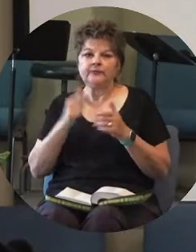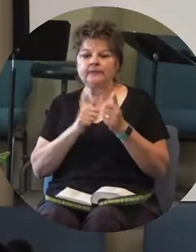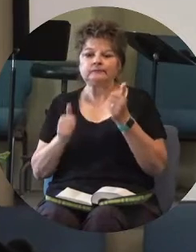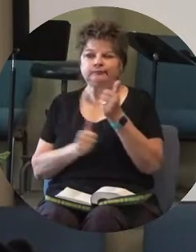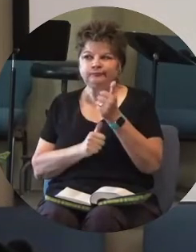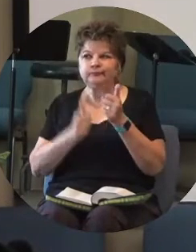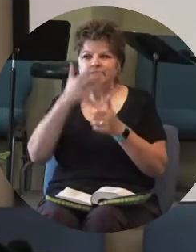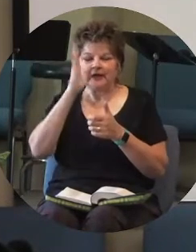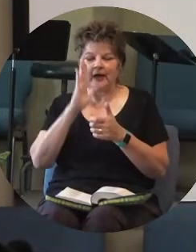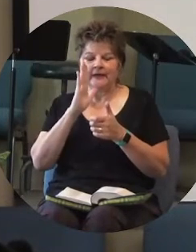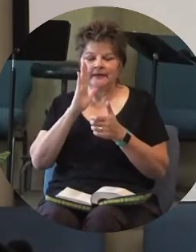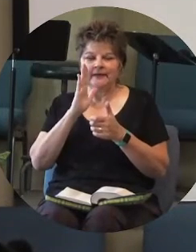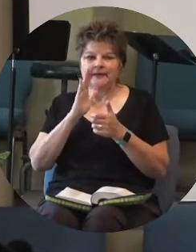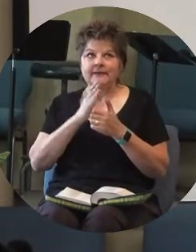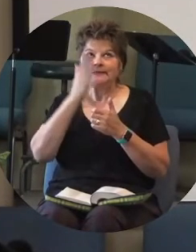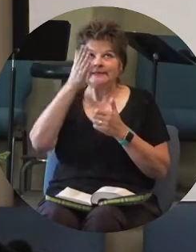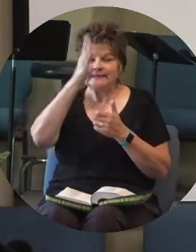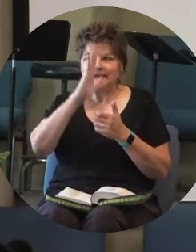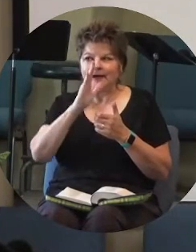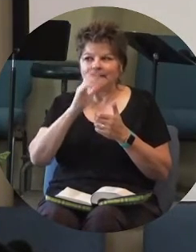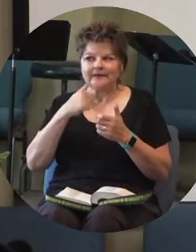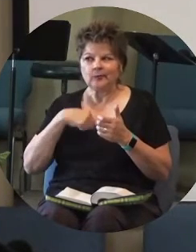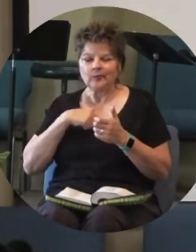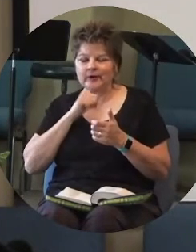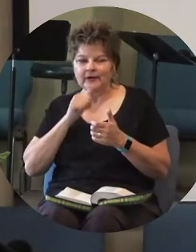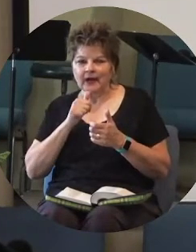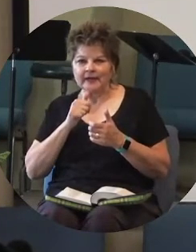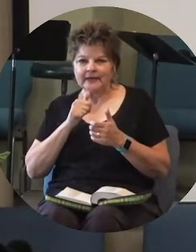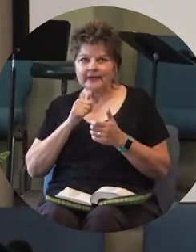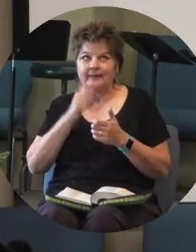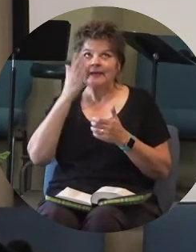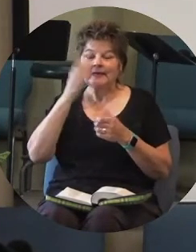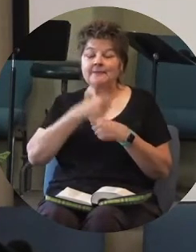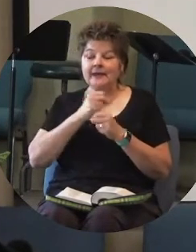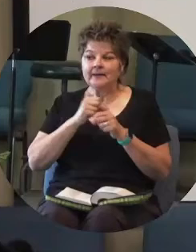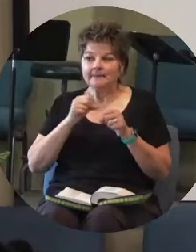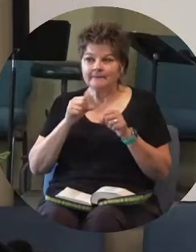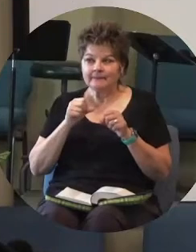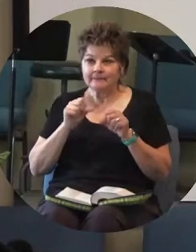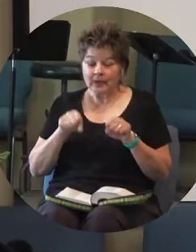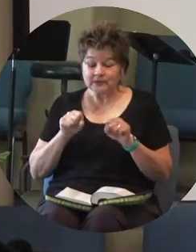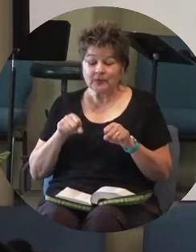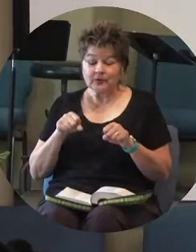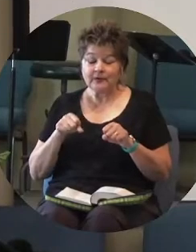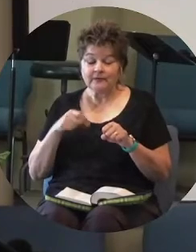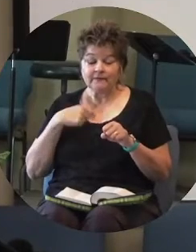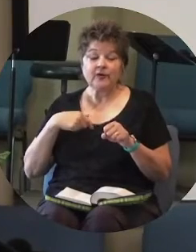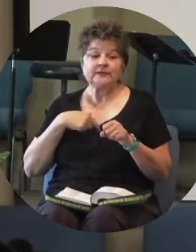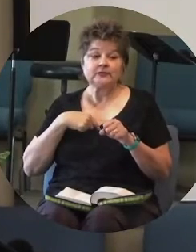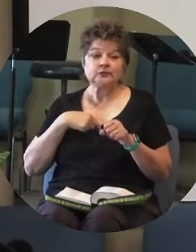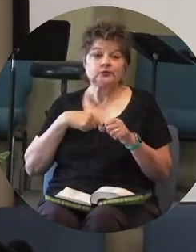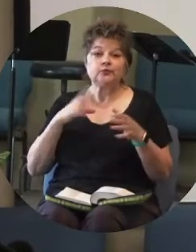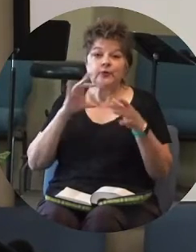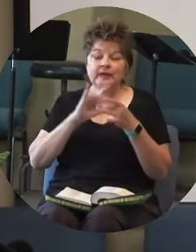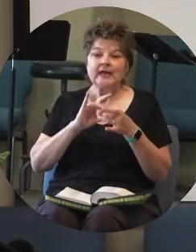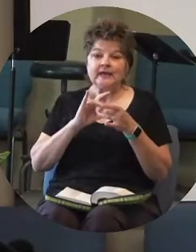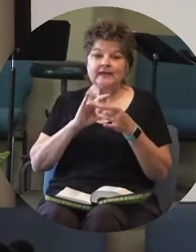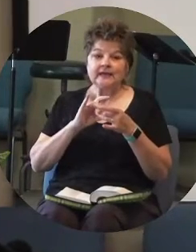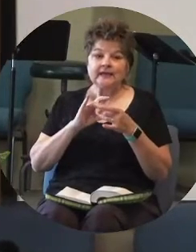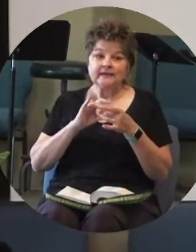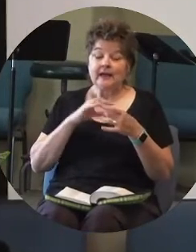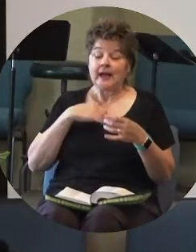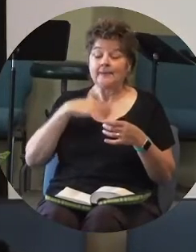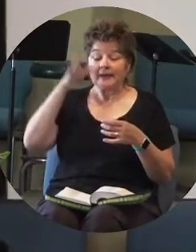God made it possible for us to relate to him as his children. I'm a dad. I've got a